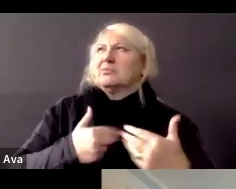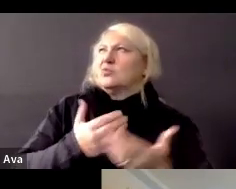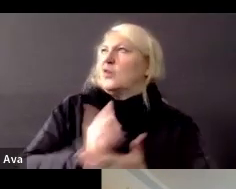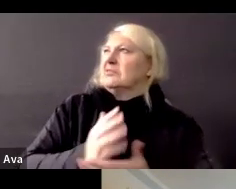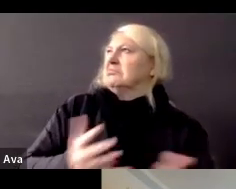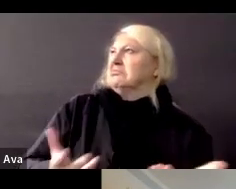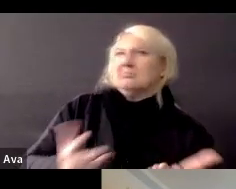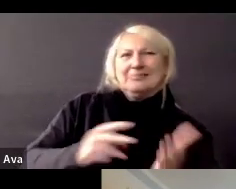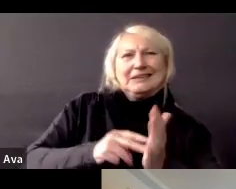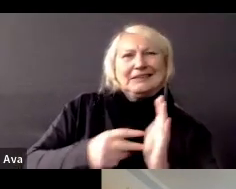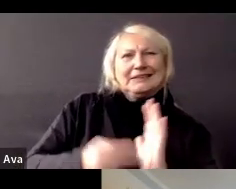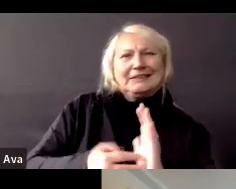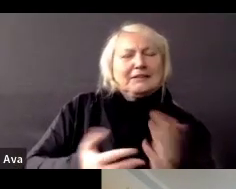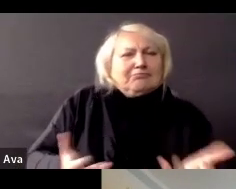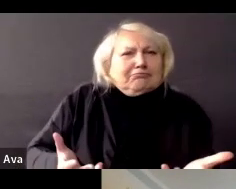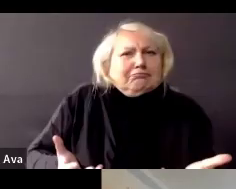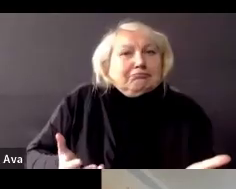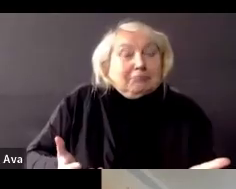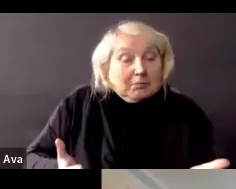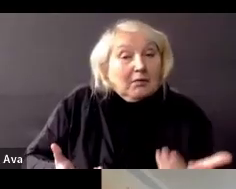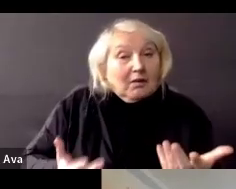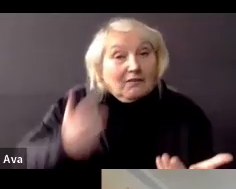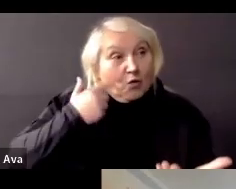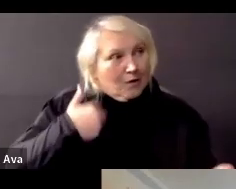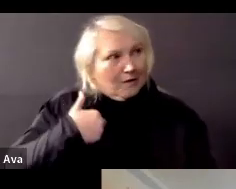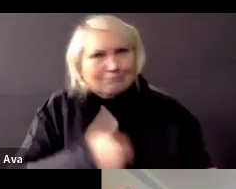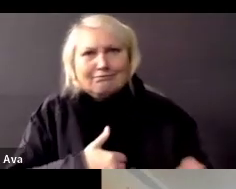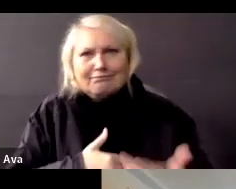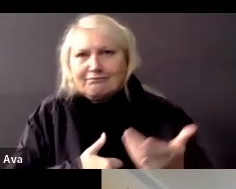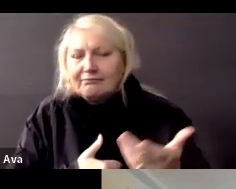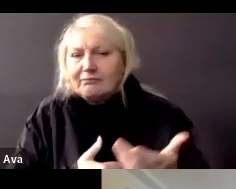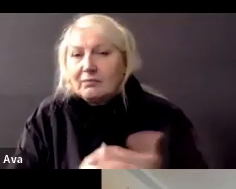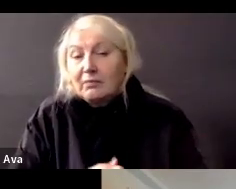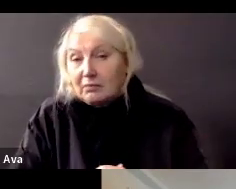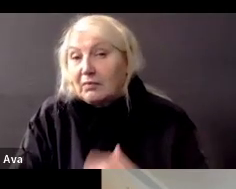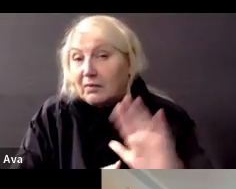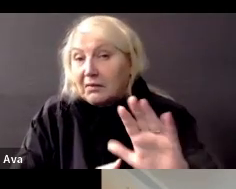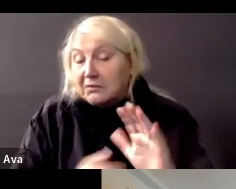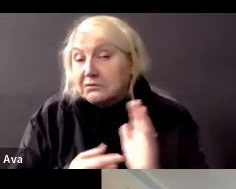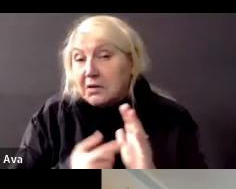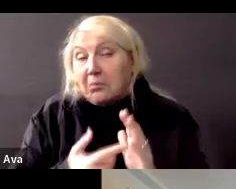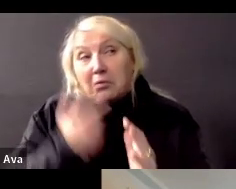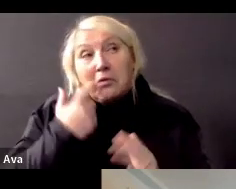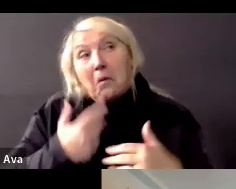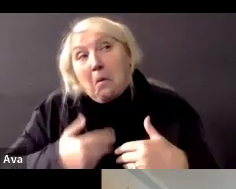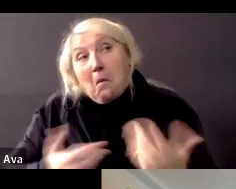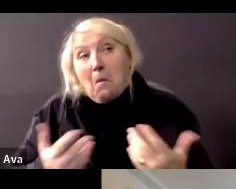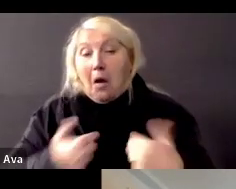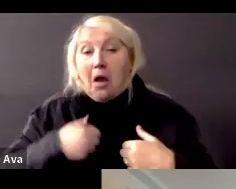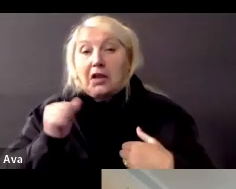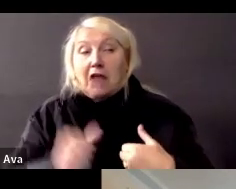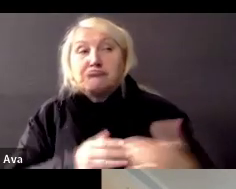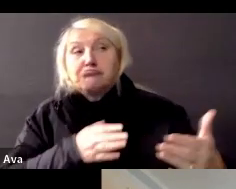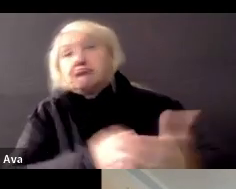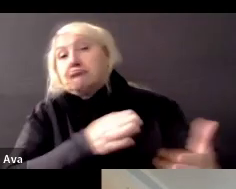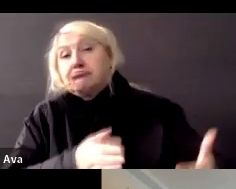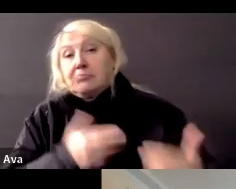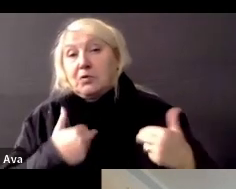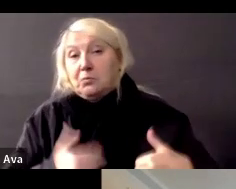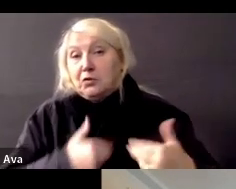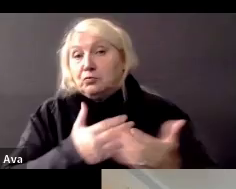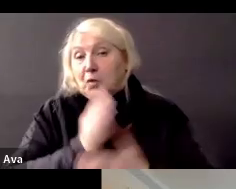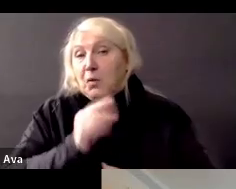often, focus on, well, I can file a human rights complaint, which is true, and